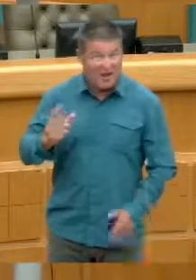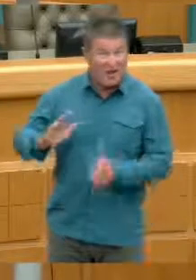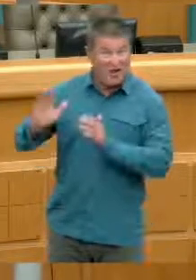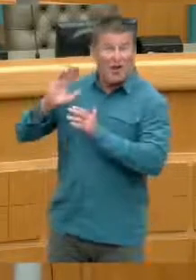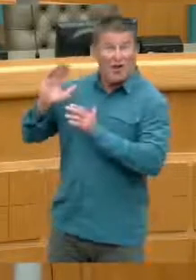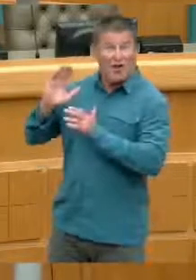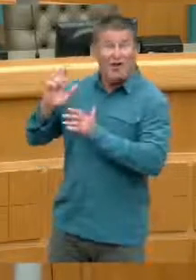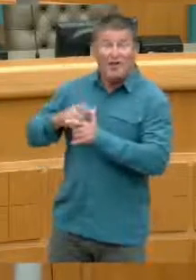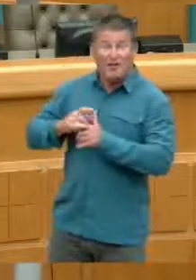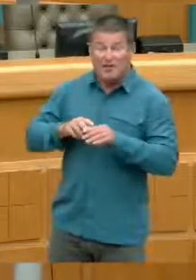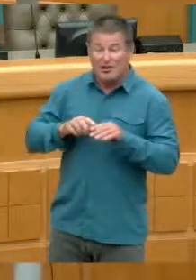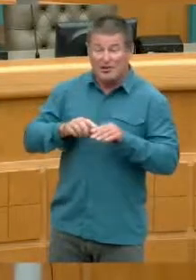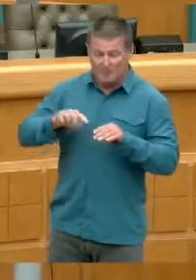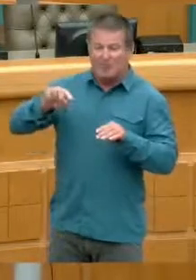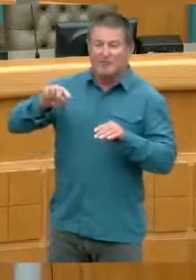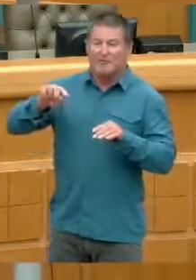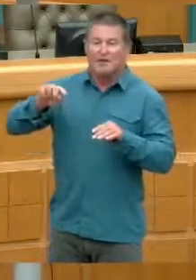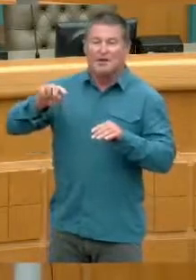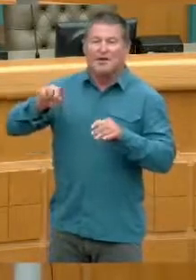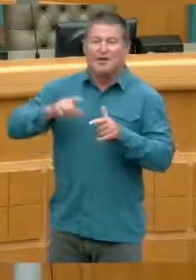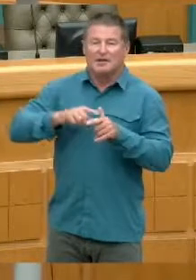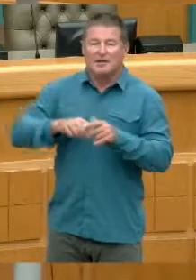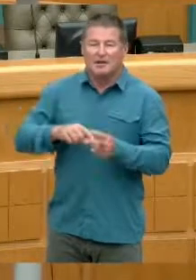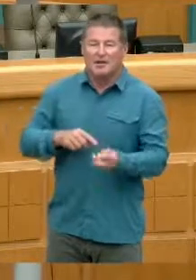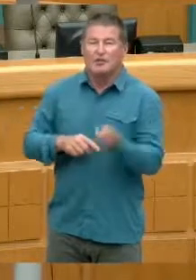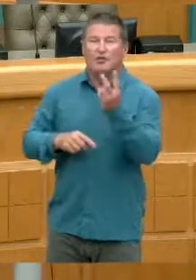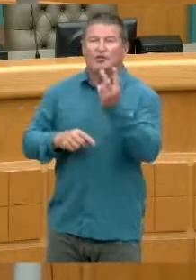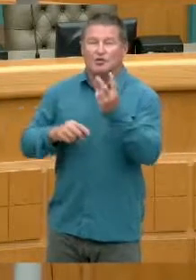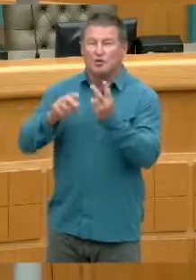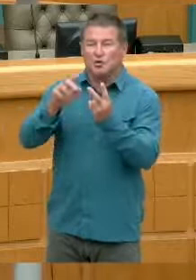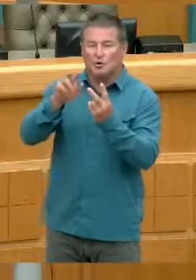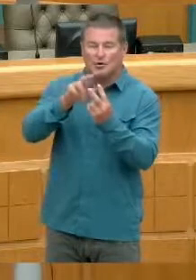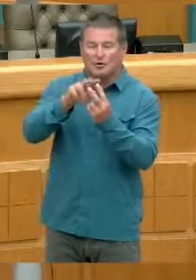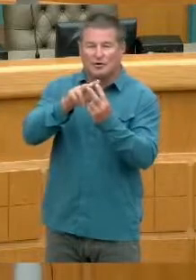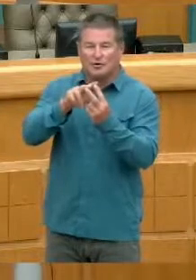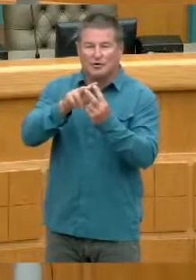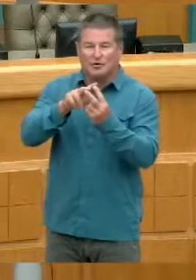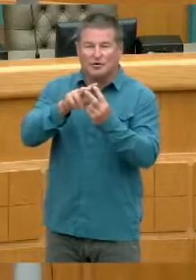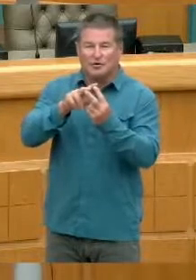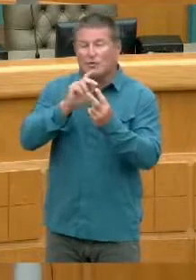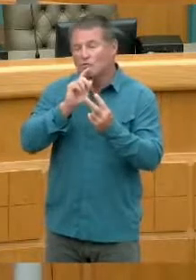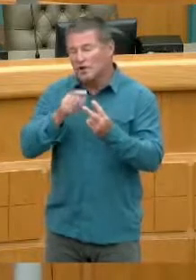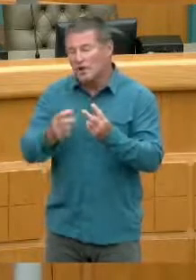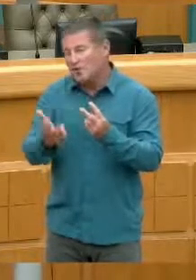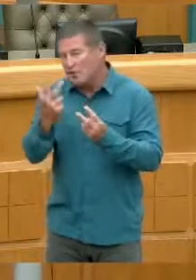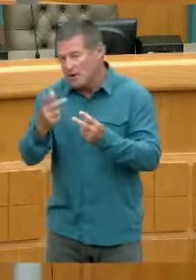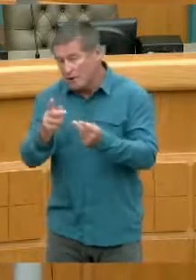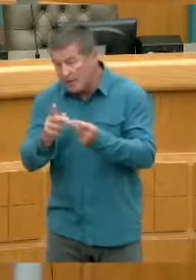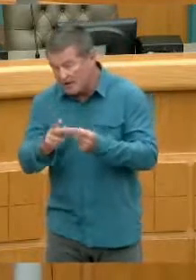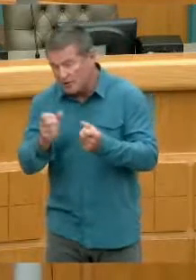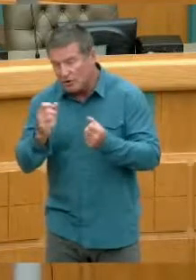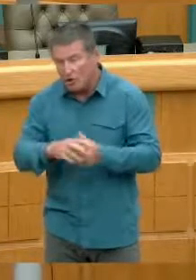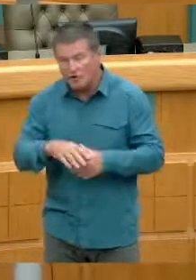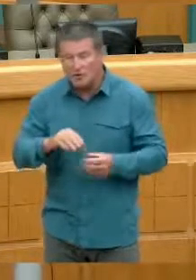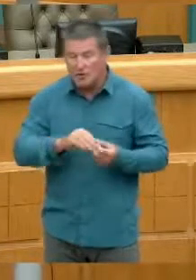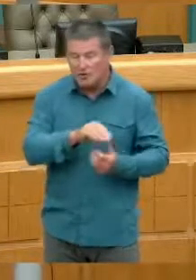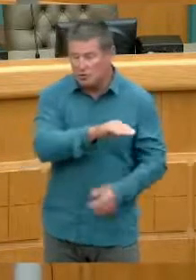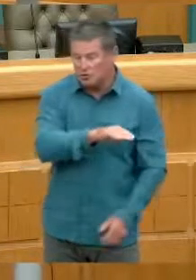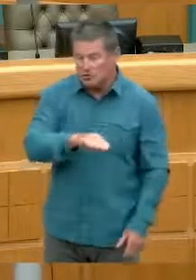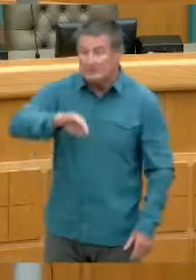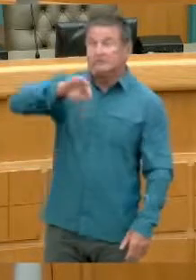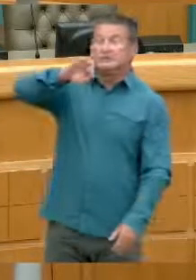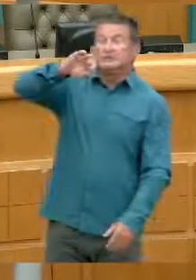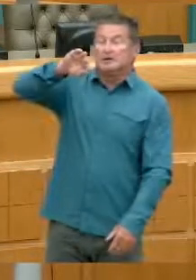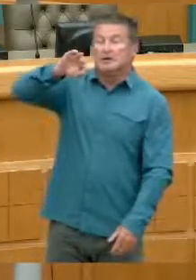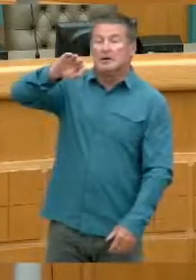had that little bit of an uptick, and then the 2 outbreaks, or 3 if you count the 2 transitional homes. And that caused the big increase. But we're back down to